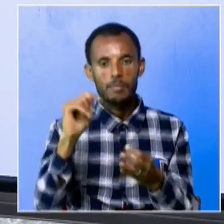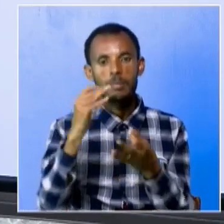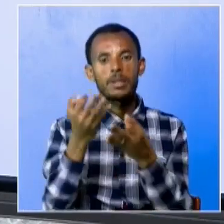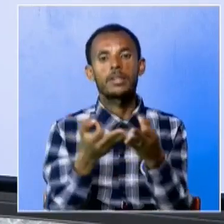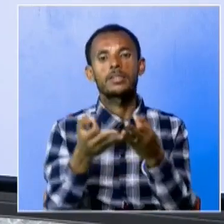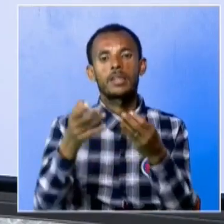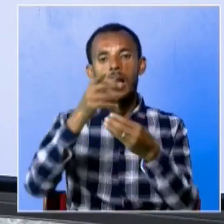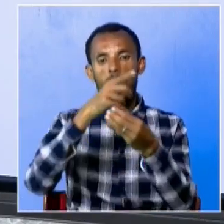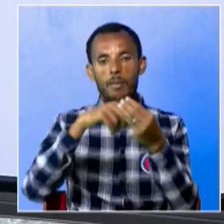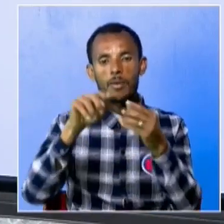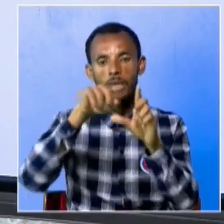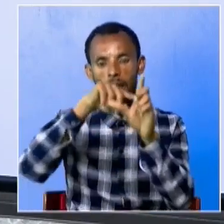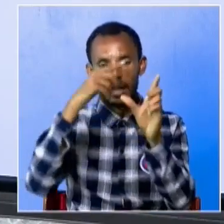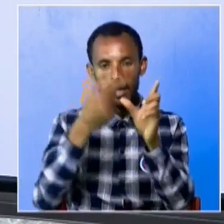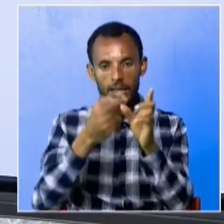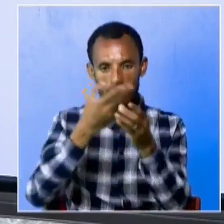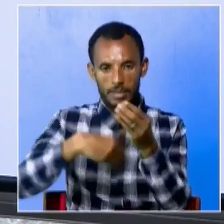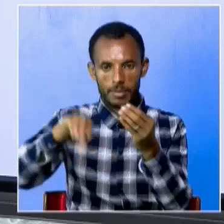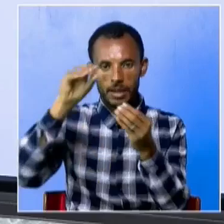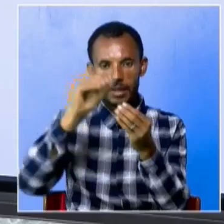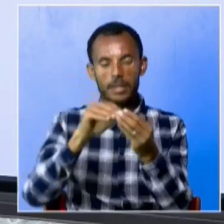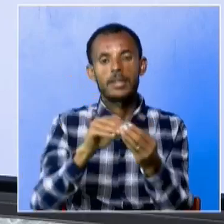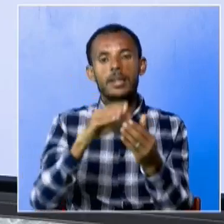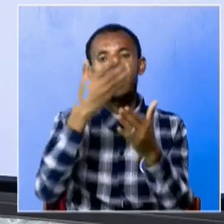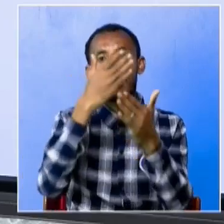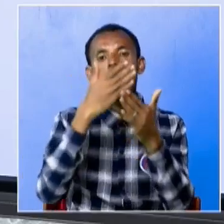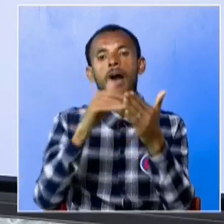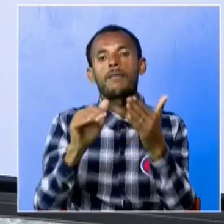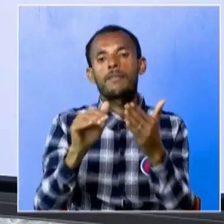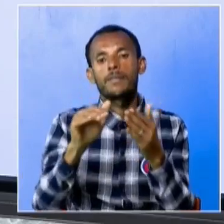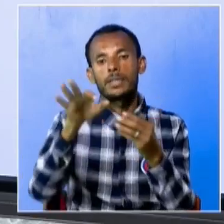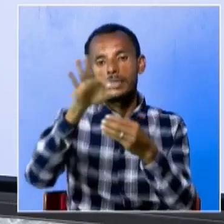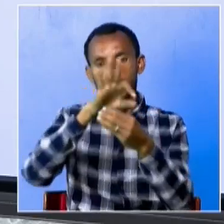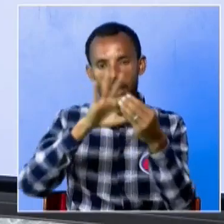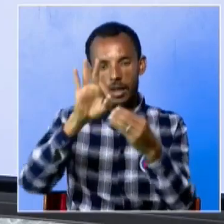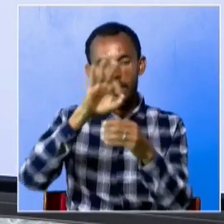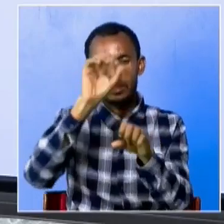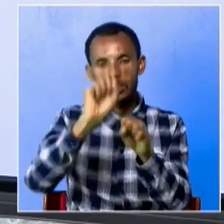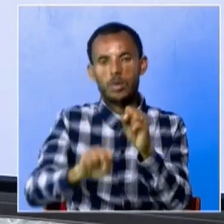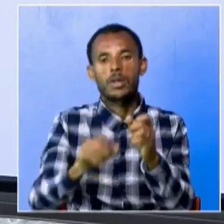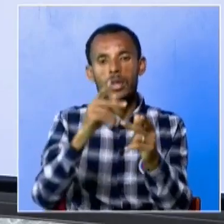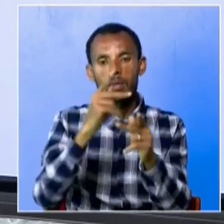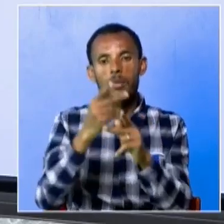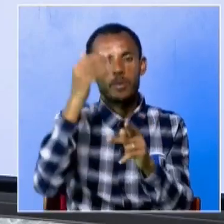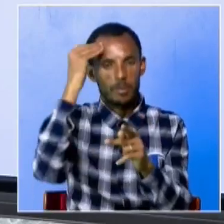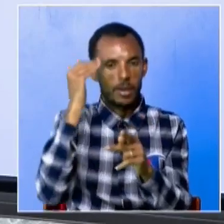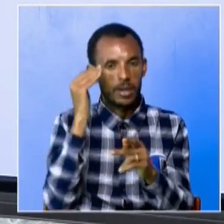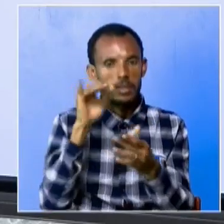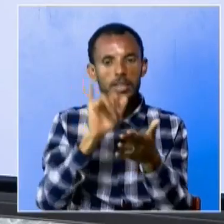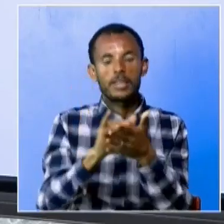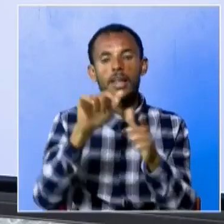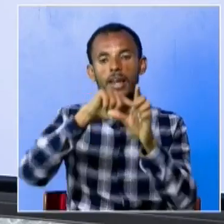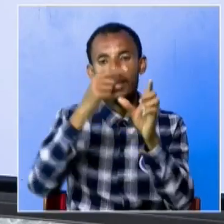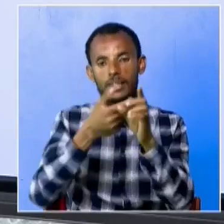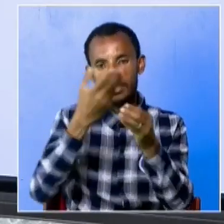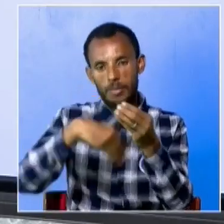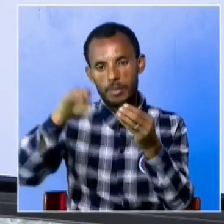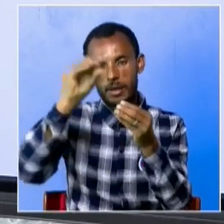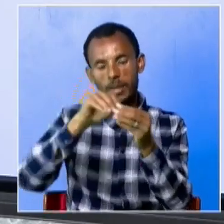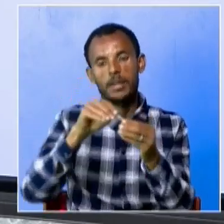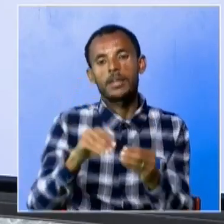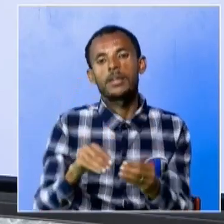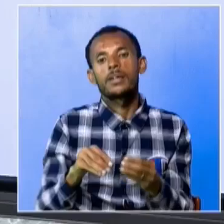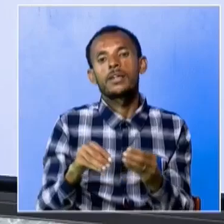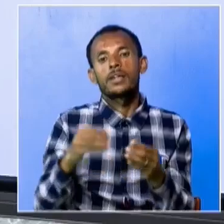about an angle subtended by a semicircle. So keep in your mind that an angle subtended by